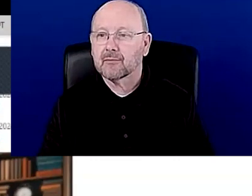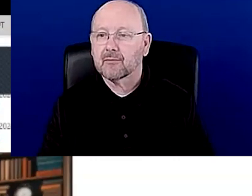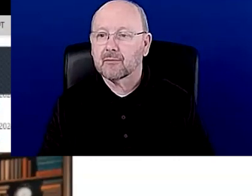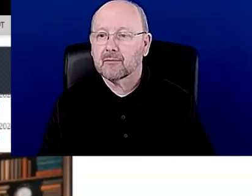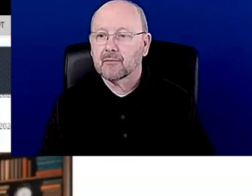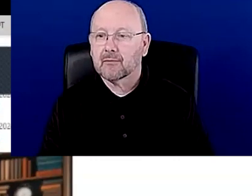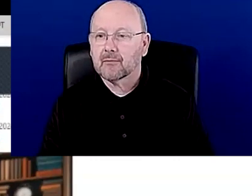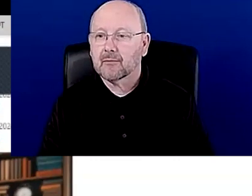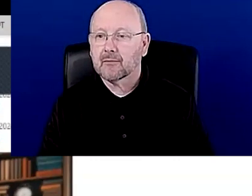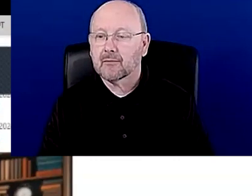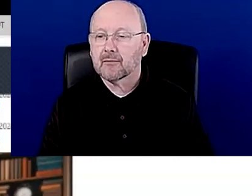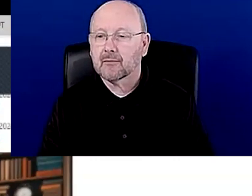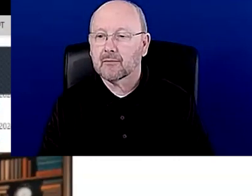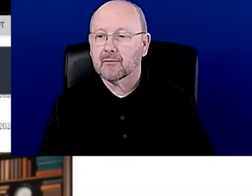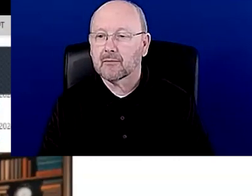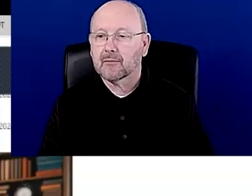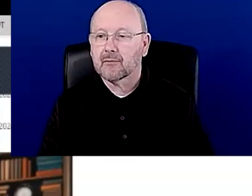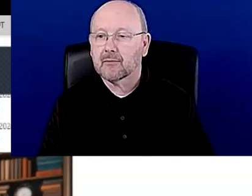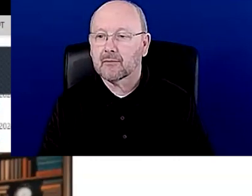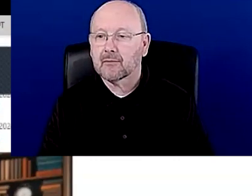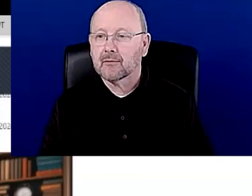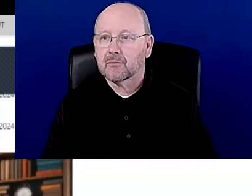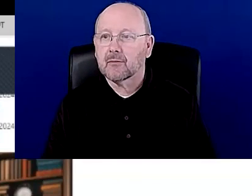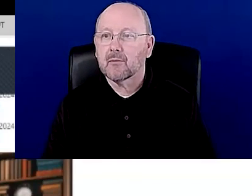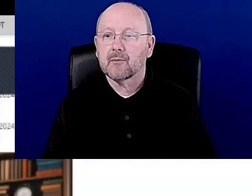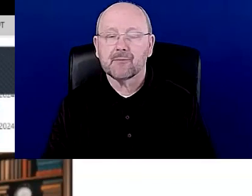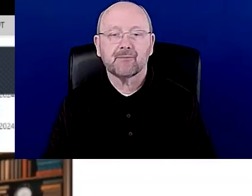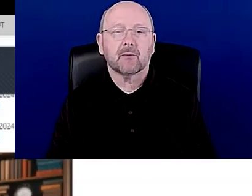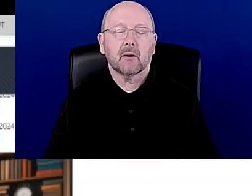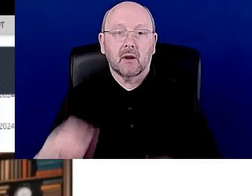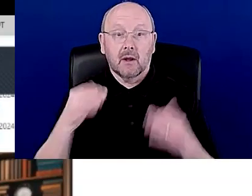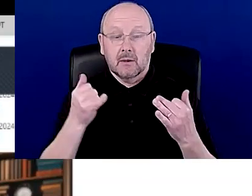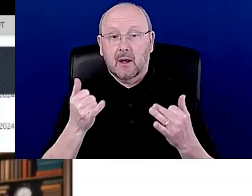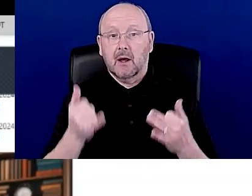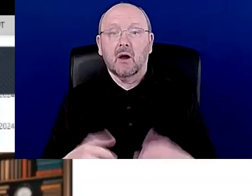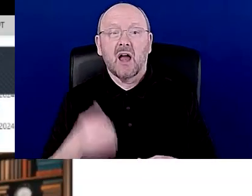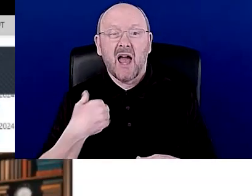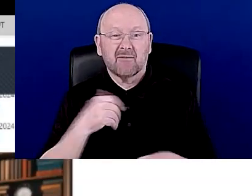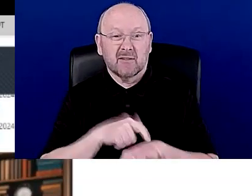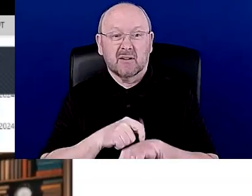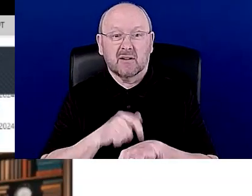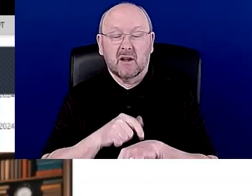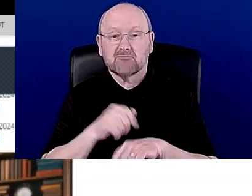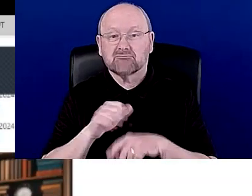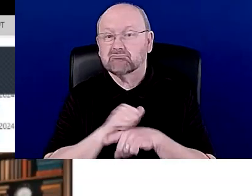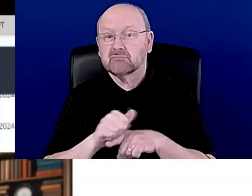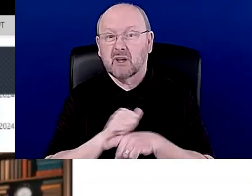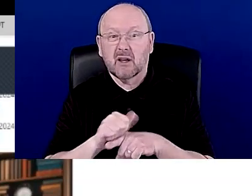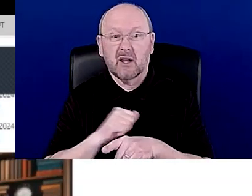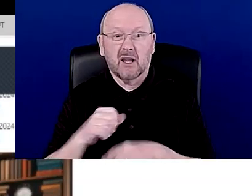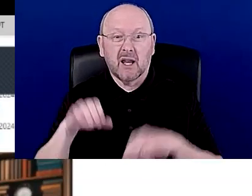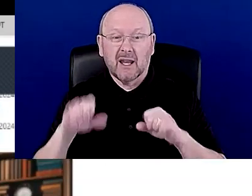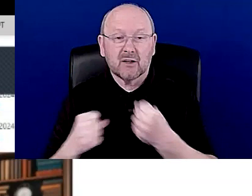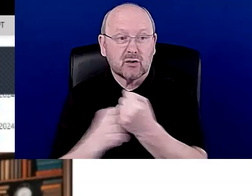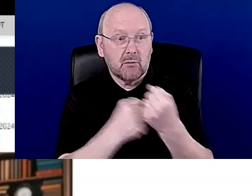ChatGPT. We're very familiar with it, and so we would like to be able to help you out with it, answer any questions that you have as you're actually working with it. So if you